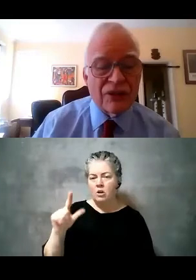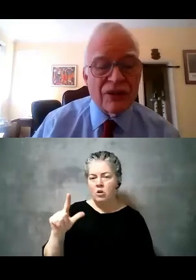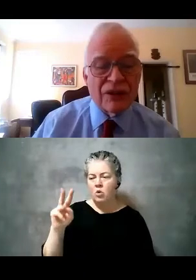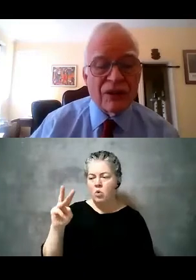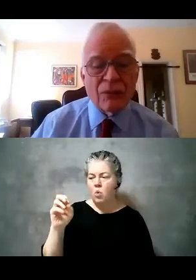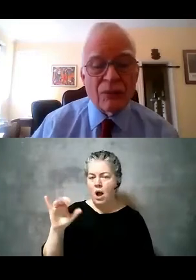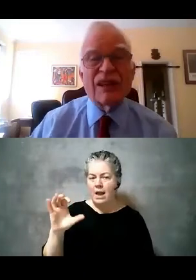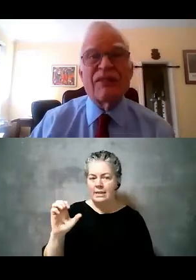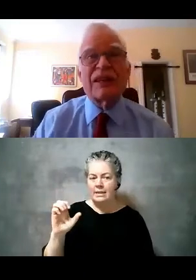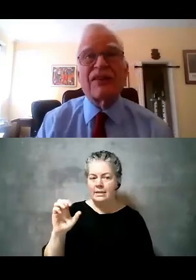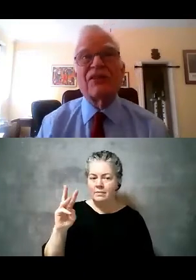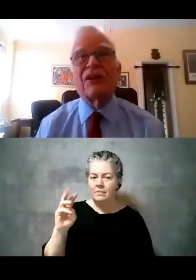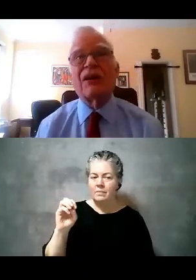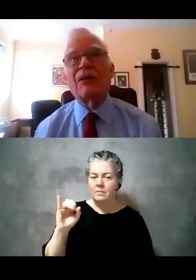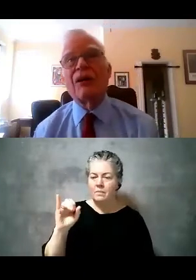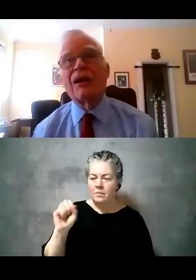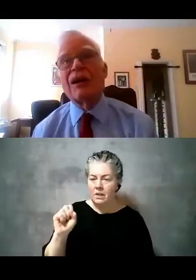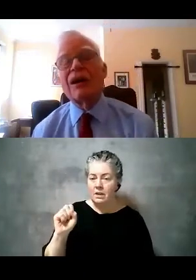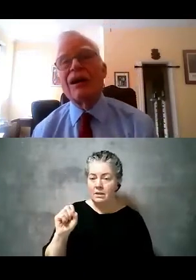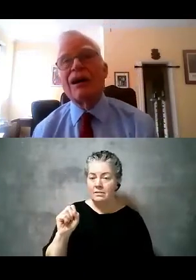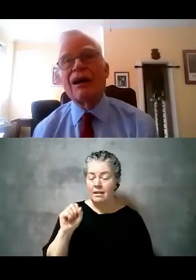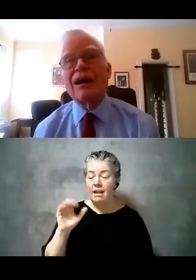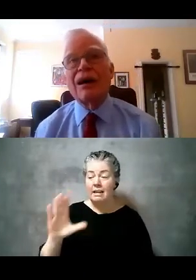is when the effect is 0.